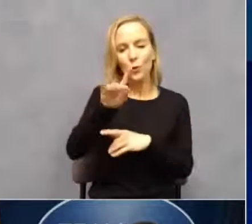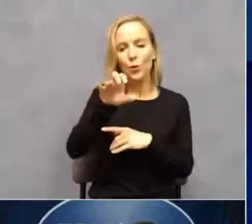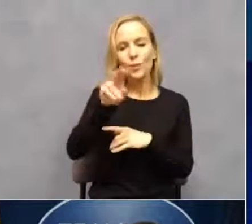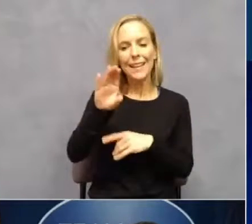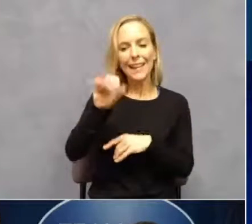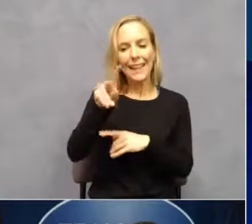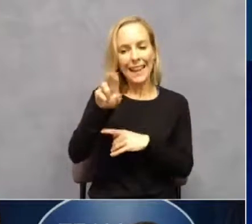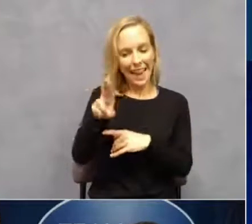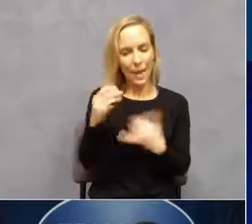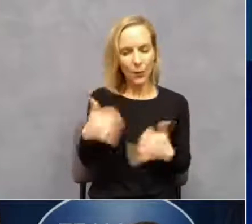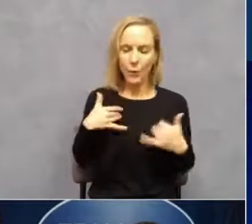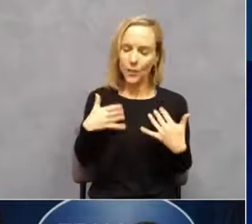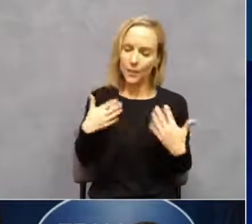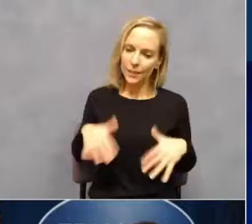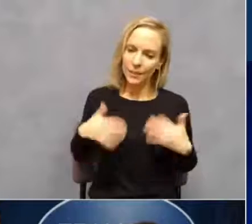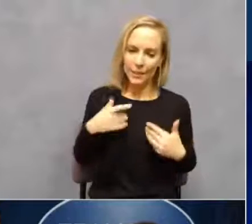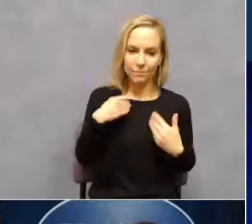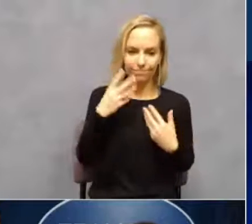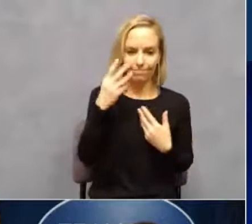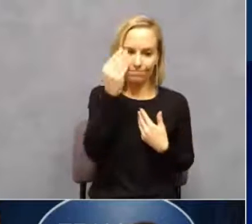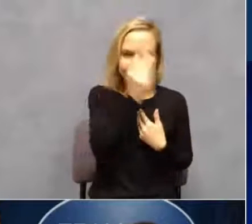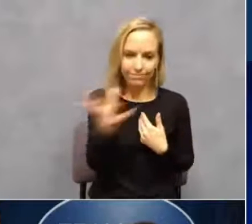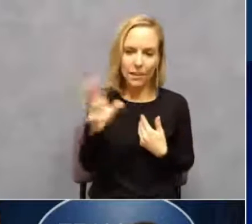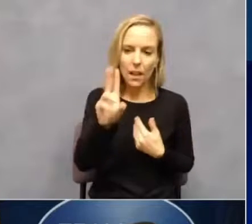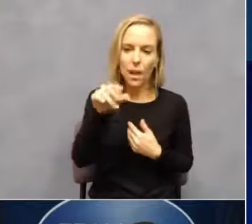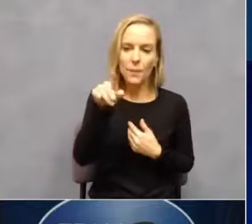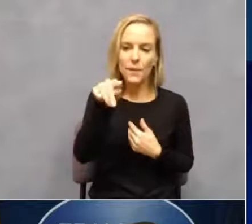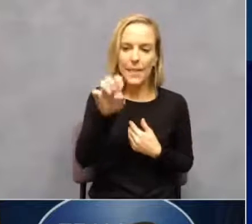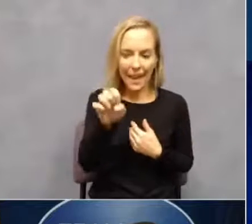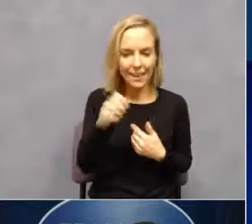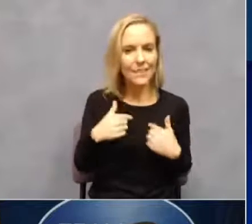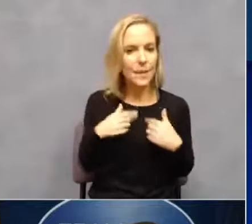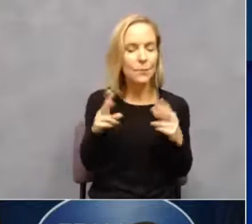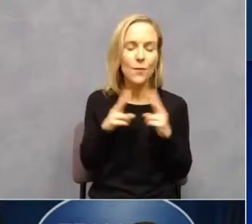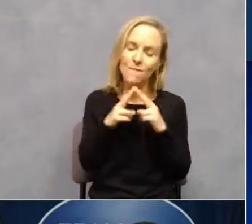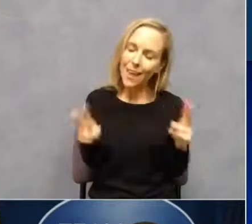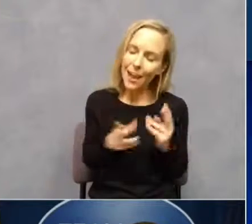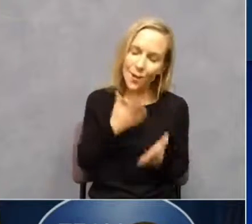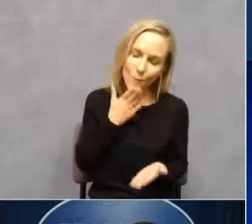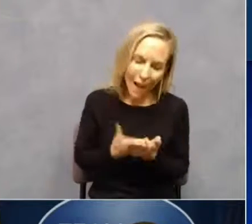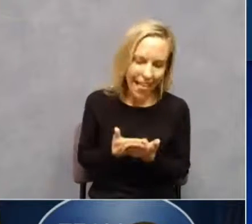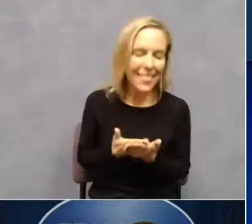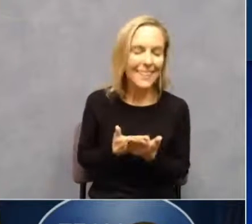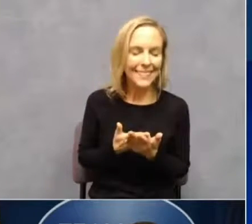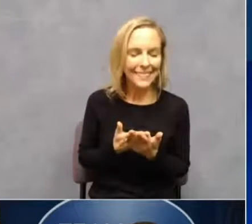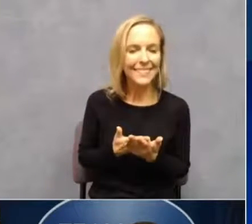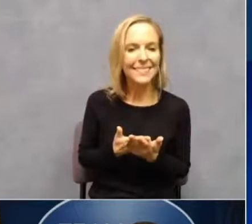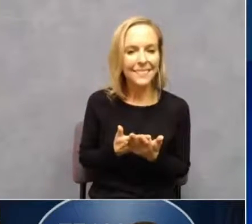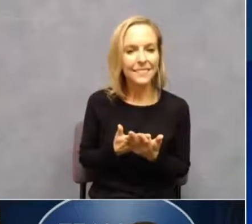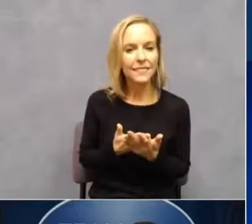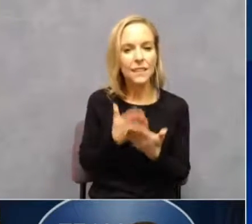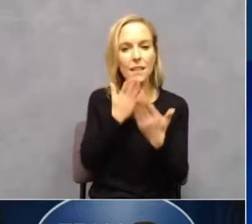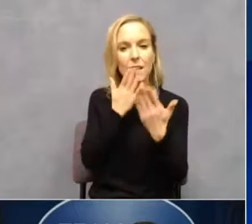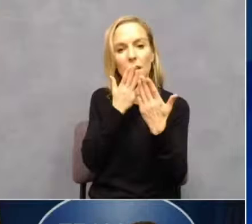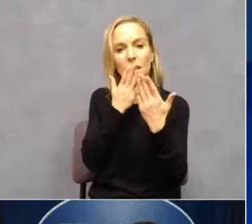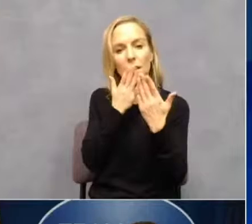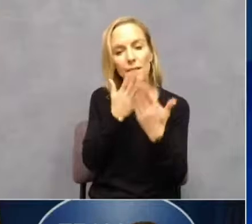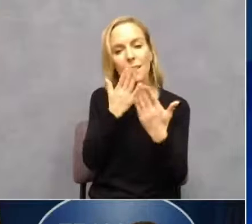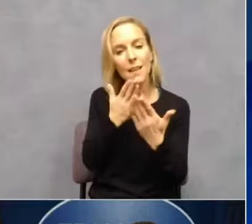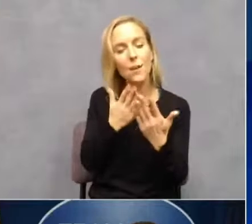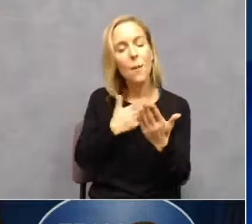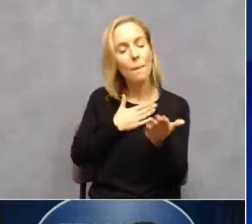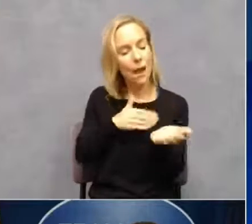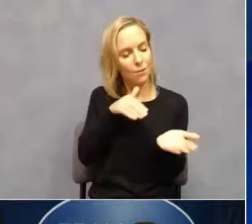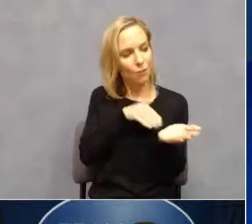Today, I wanted to give you an update. I am doing very well, and thanks to my doctor, Sarah